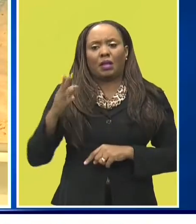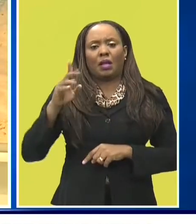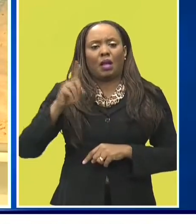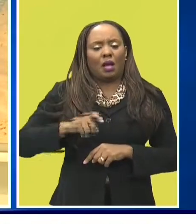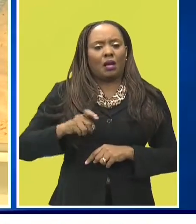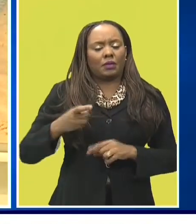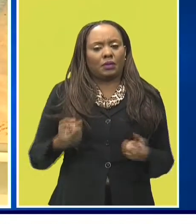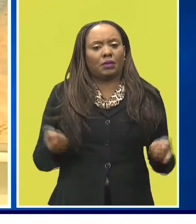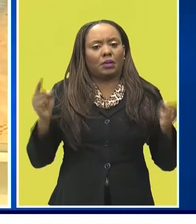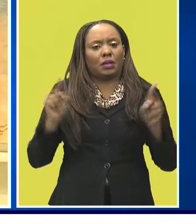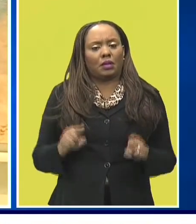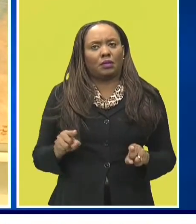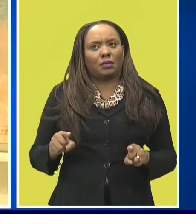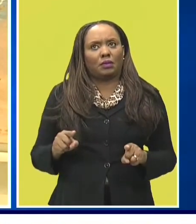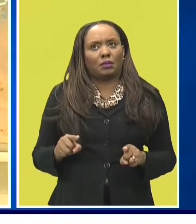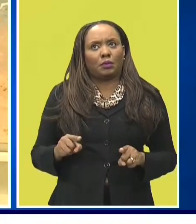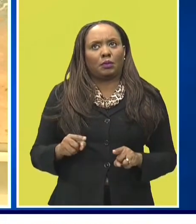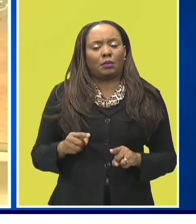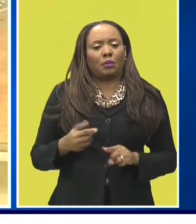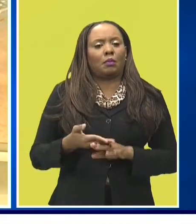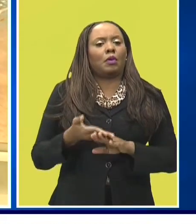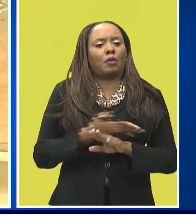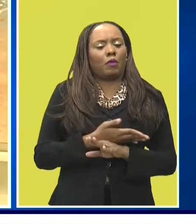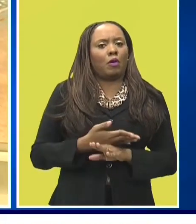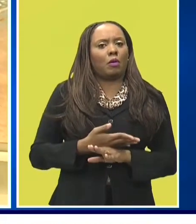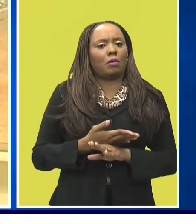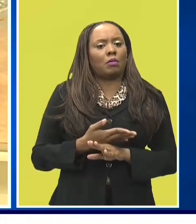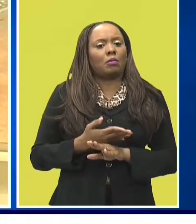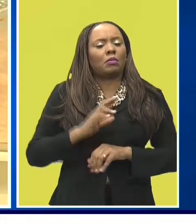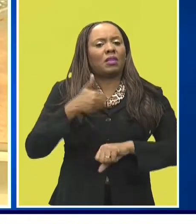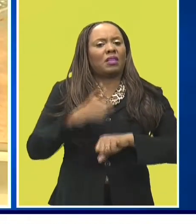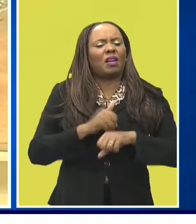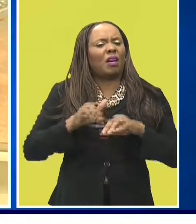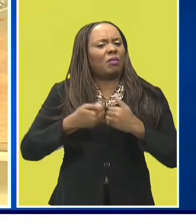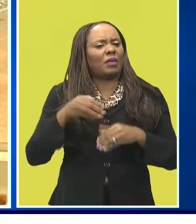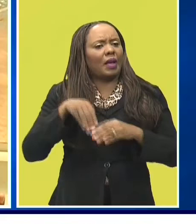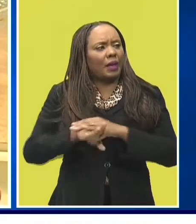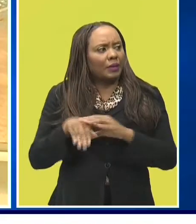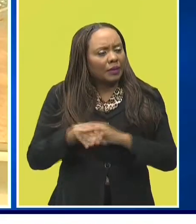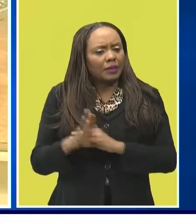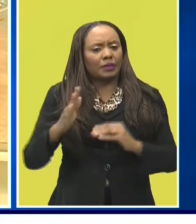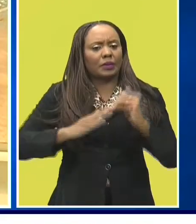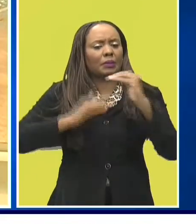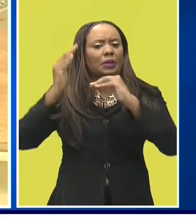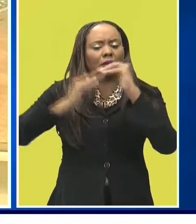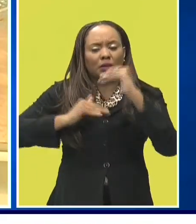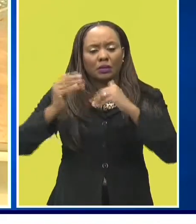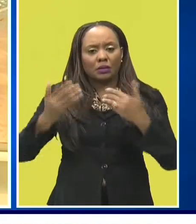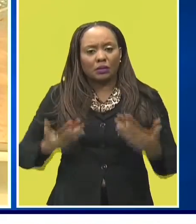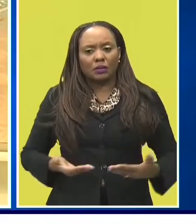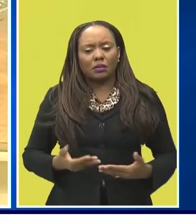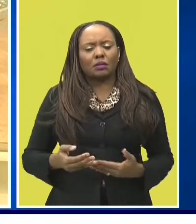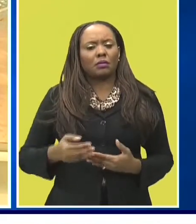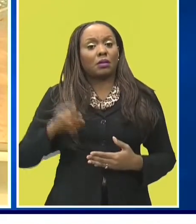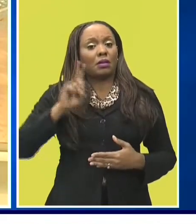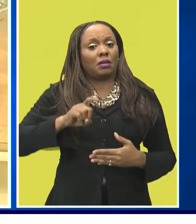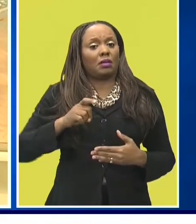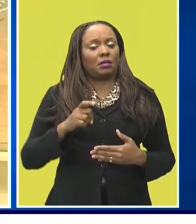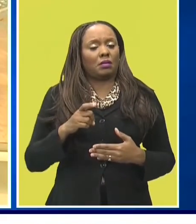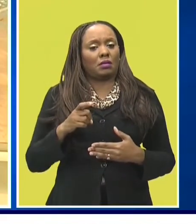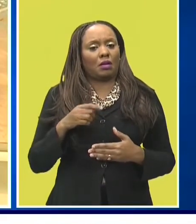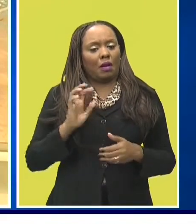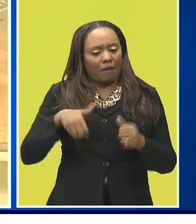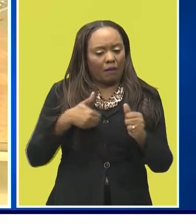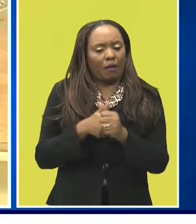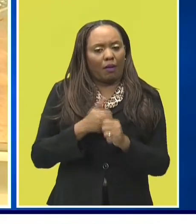of how you get access to buildings and all that stuff to do these things. And that's the process that we're going through now.